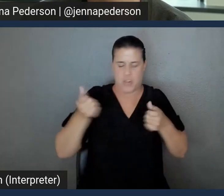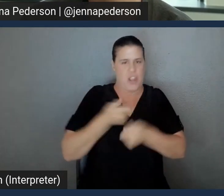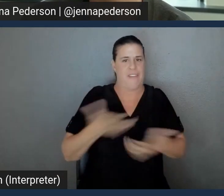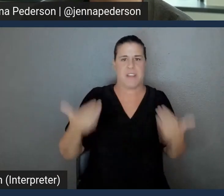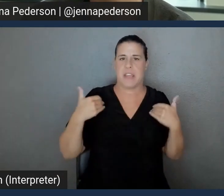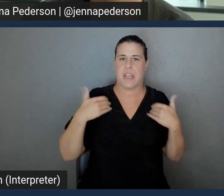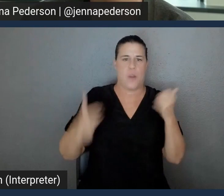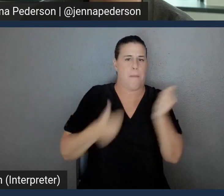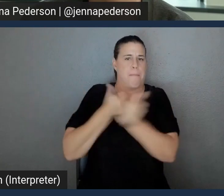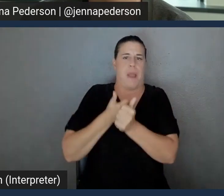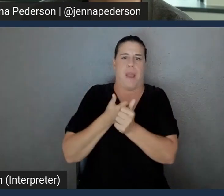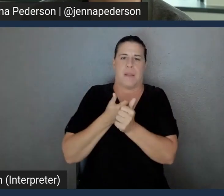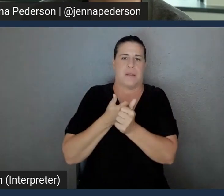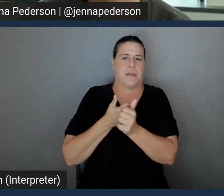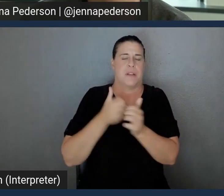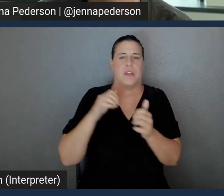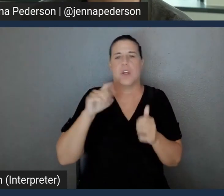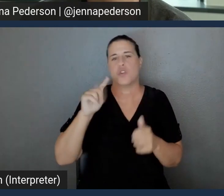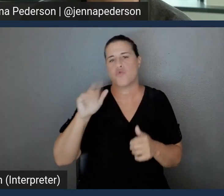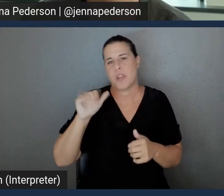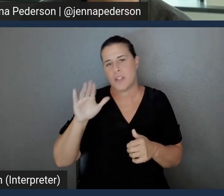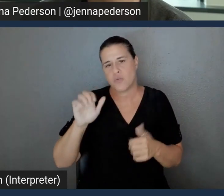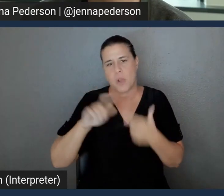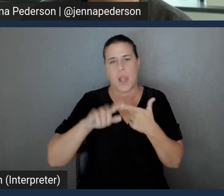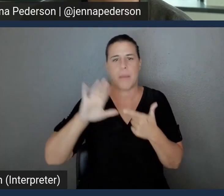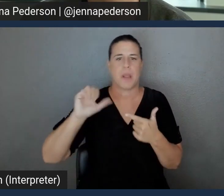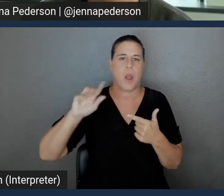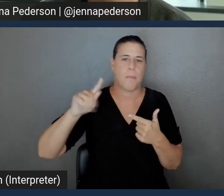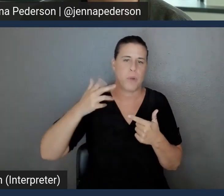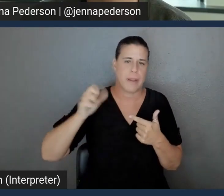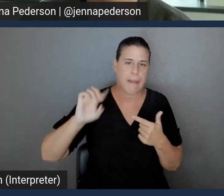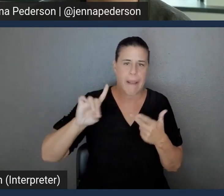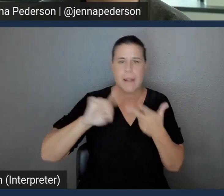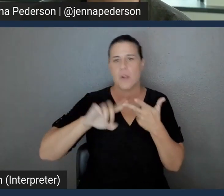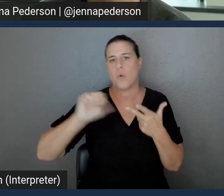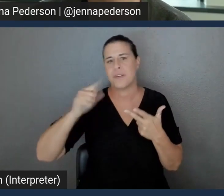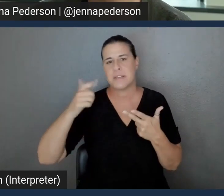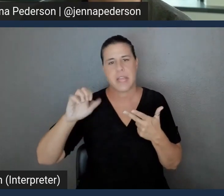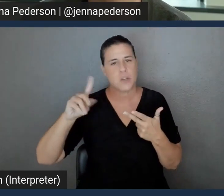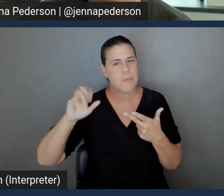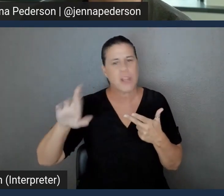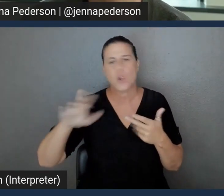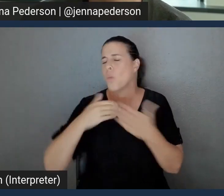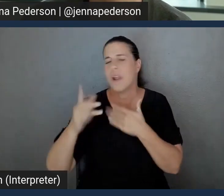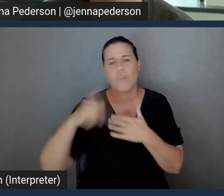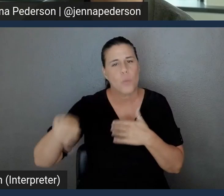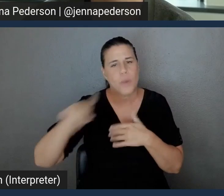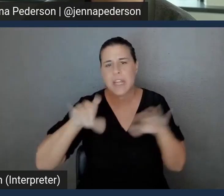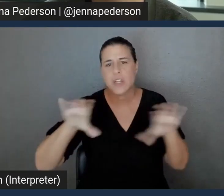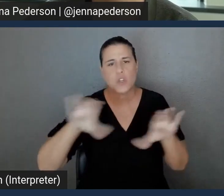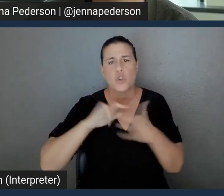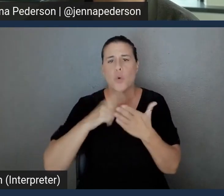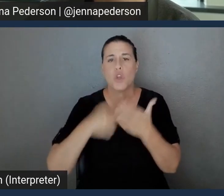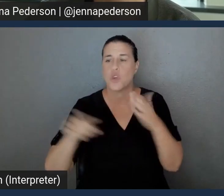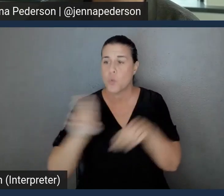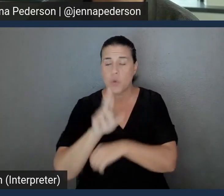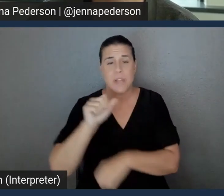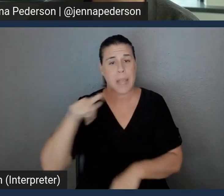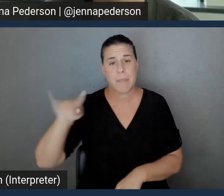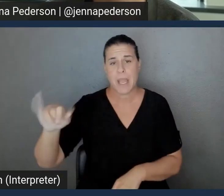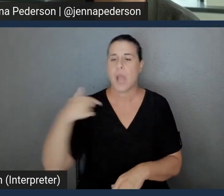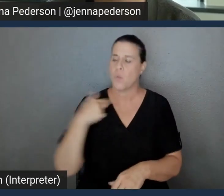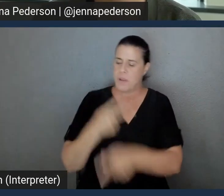be Transcribe or Comprehend or SageMaker, whatever needs to be done. We just worry about using this API. We'll get you all the